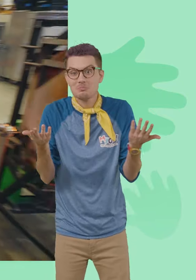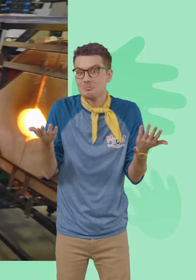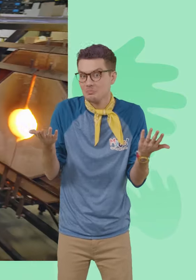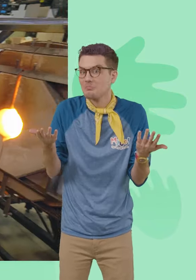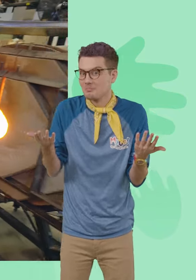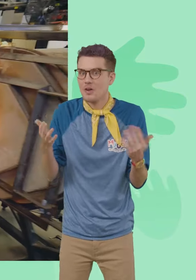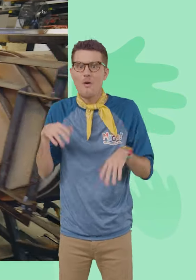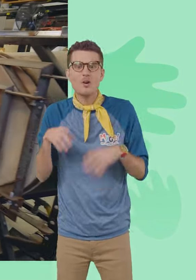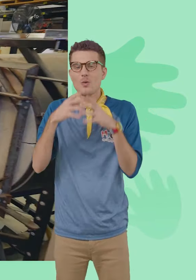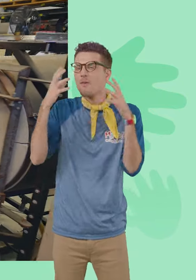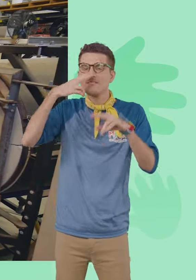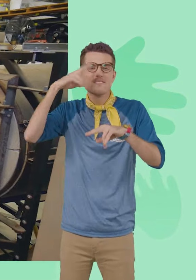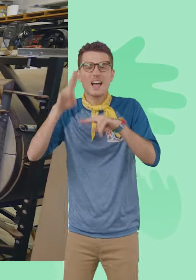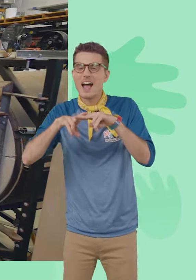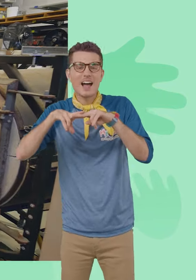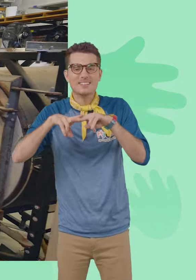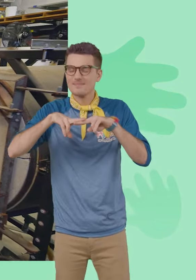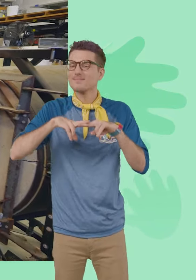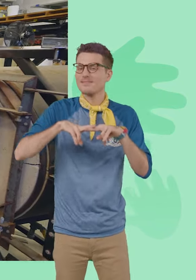This is so much fun.